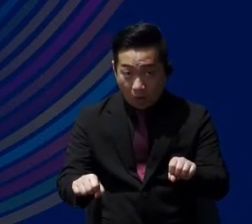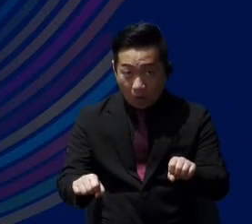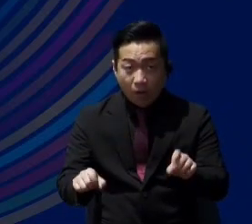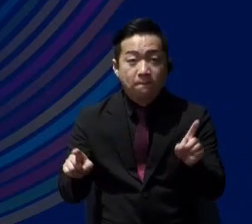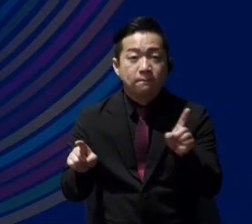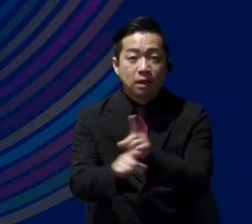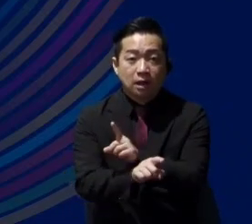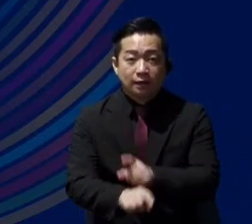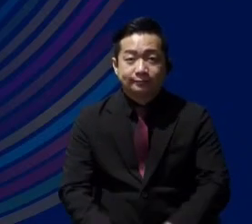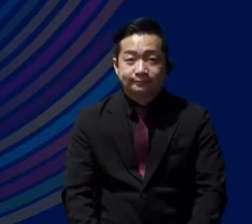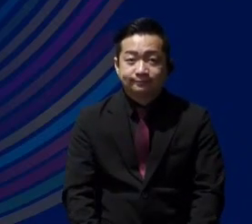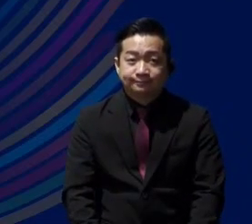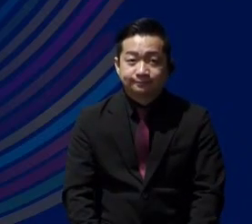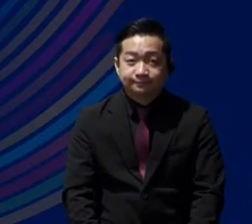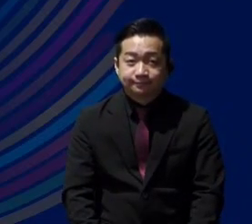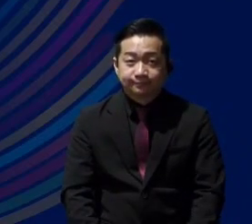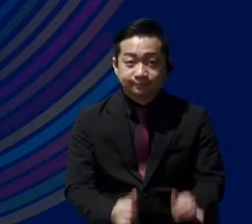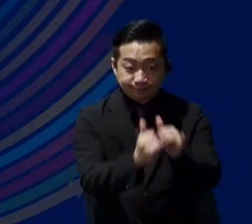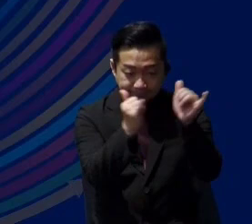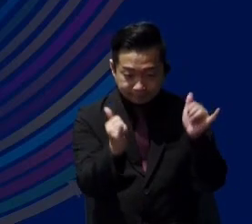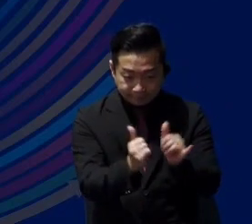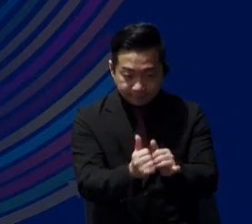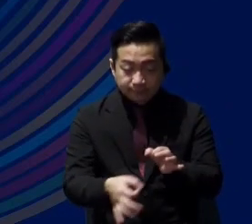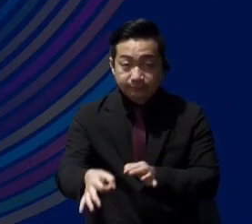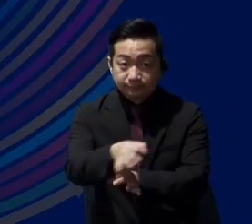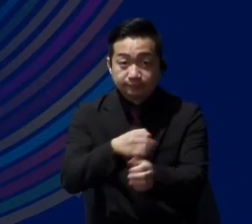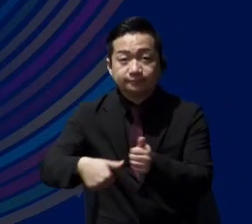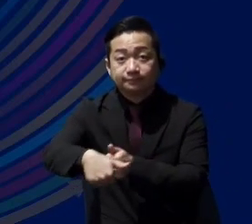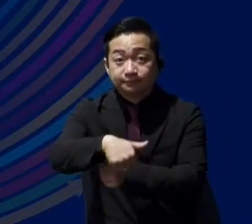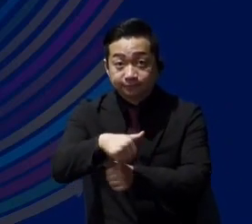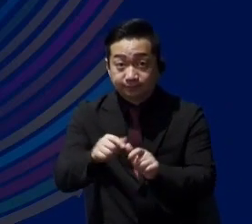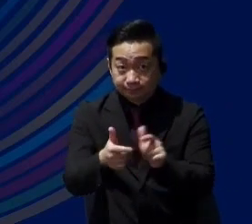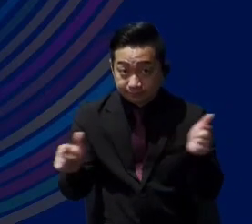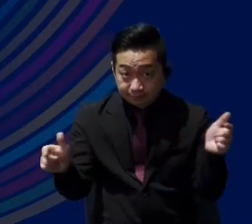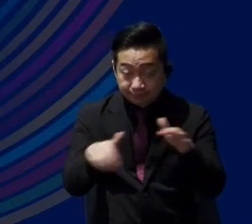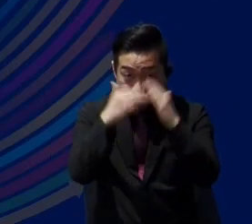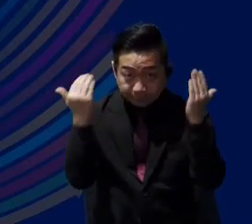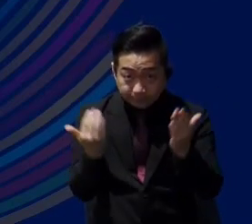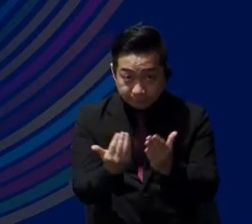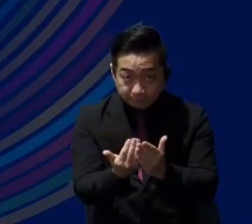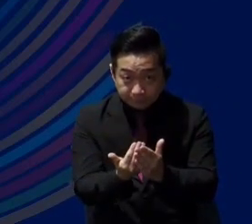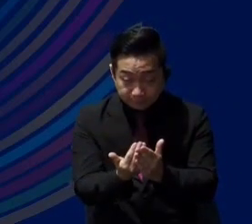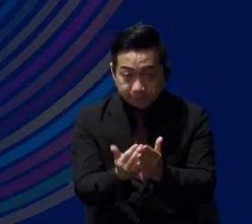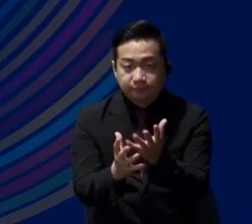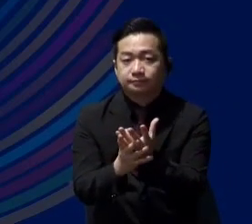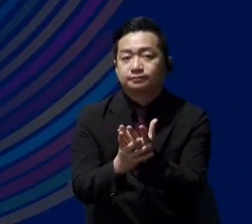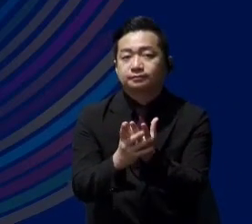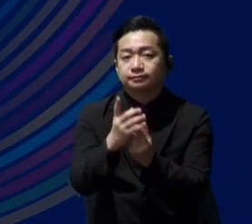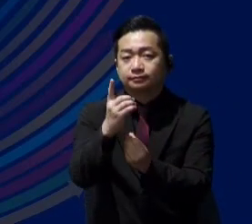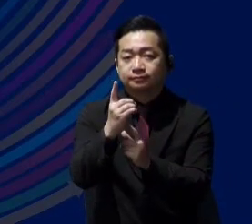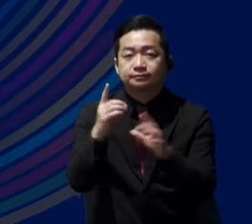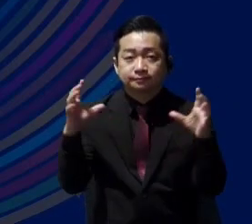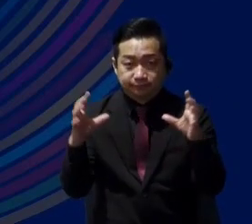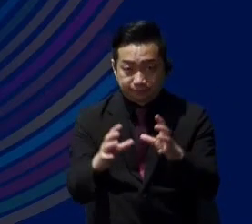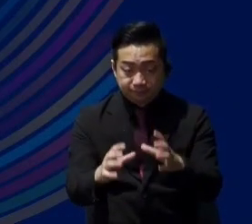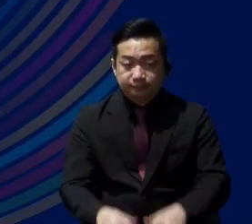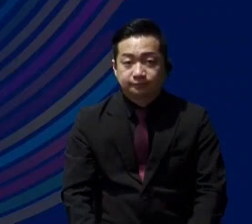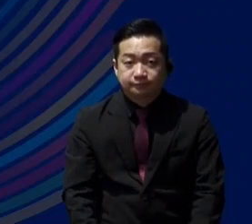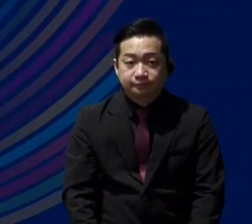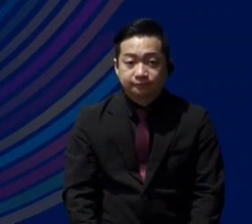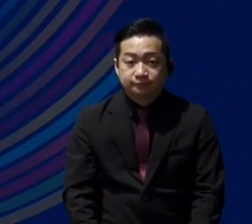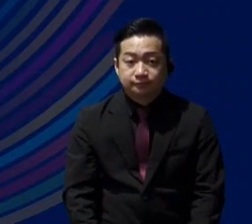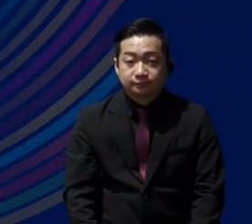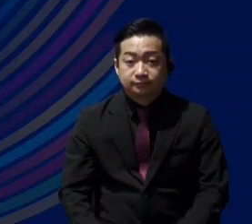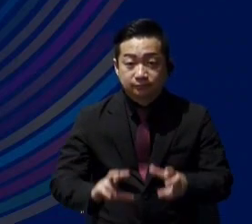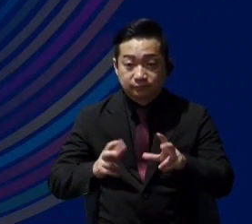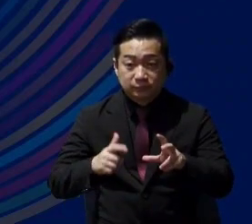behavioral, environmental factors must now be brought together to determine the outcomes in health for